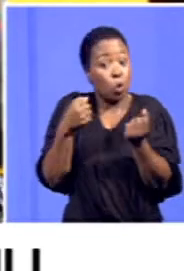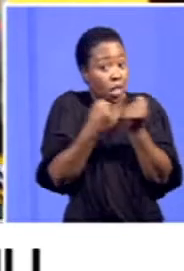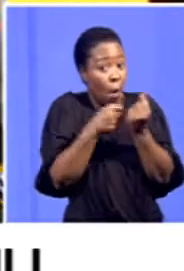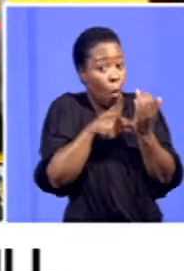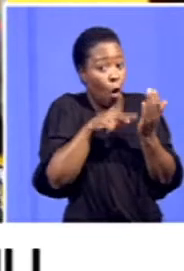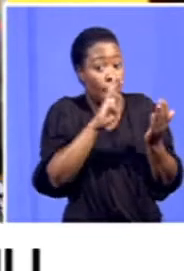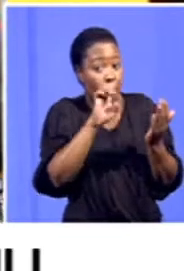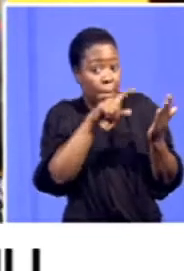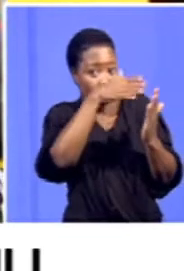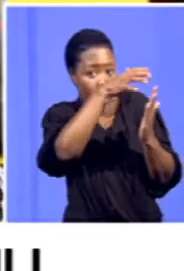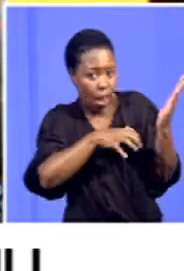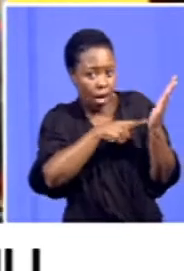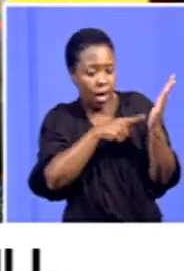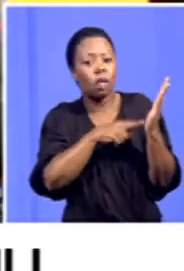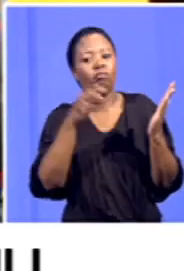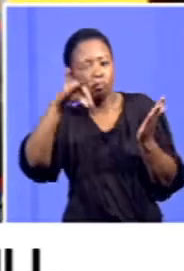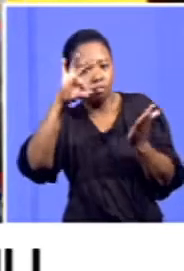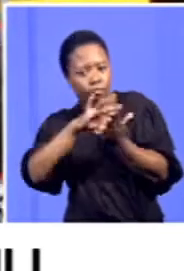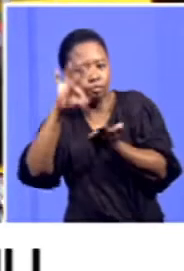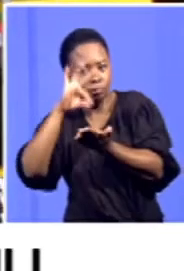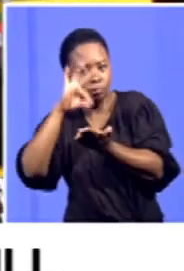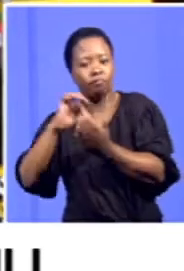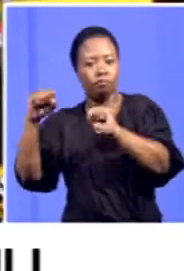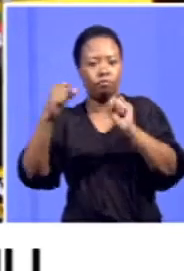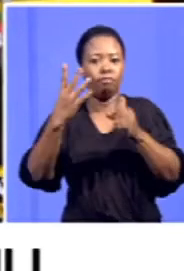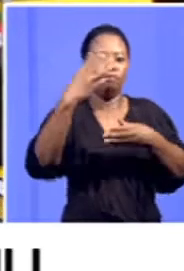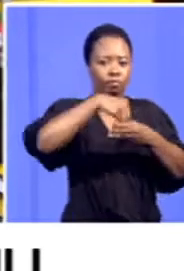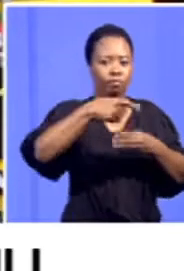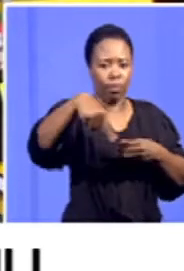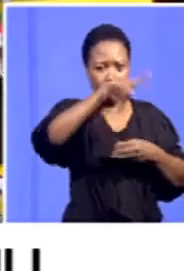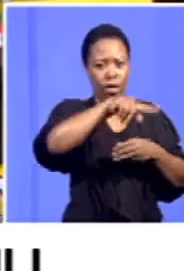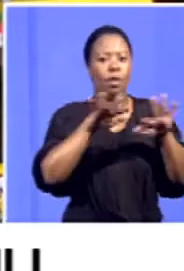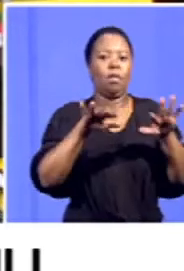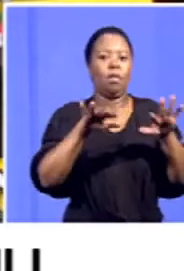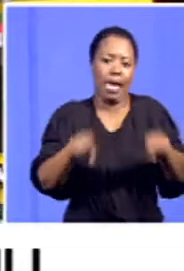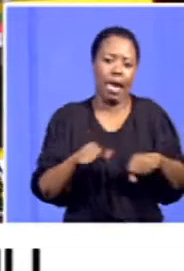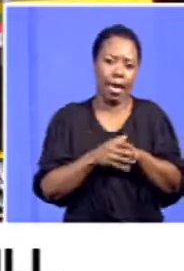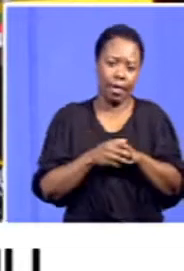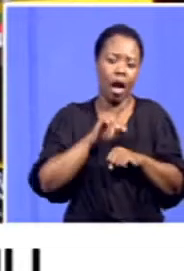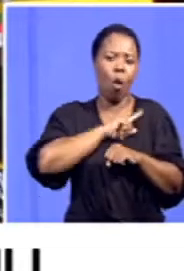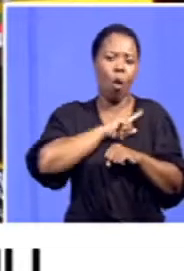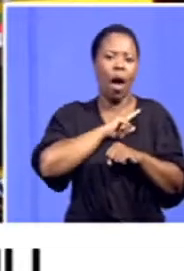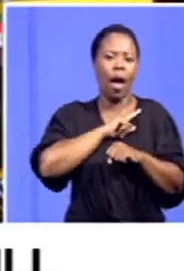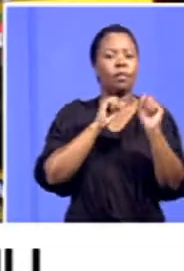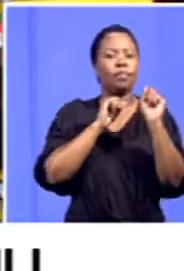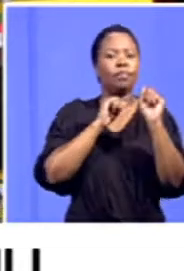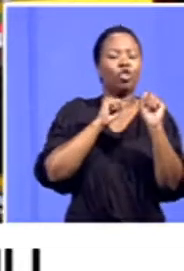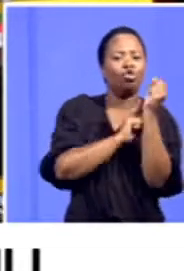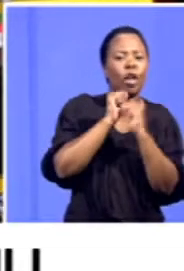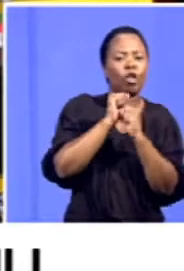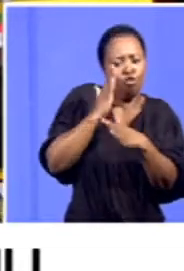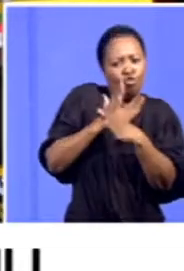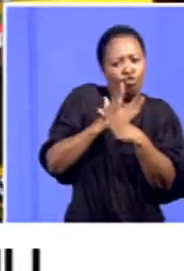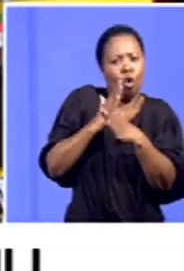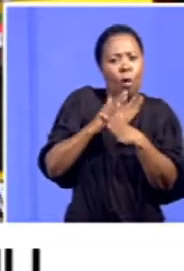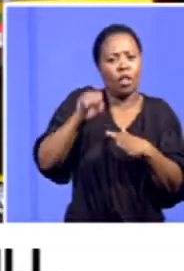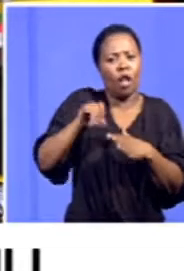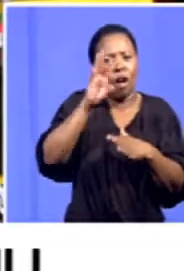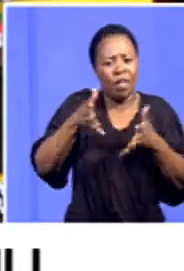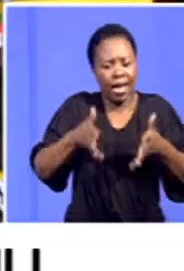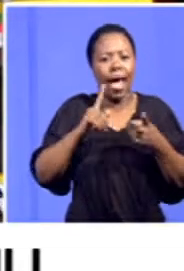in our view it opens up a fundamentally important discussion, because it deals with the job structuring in South Africa and